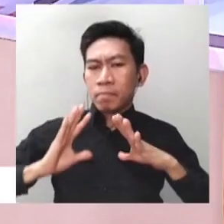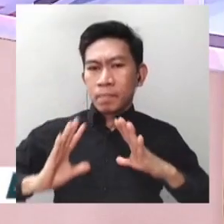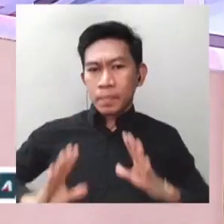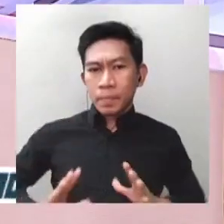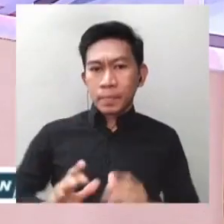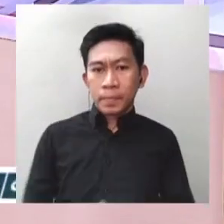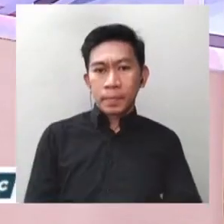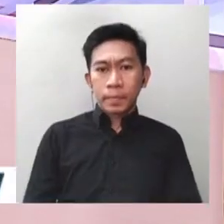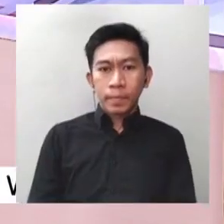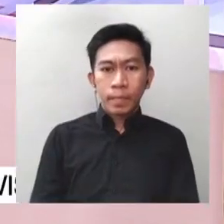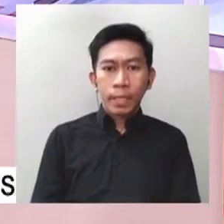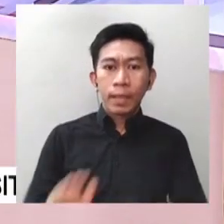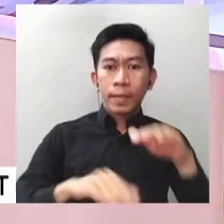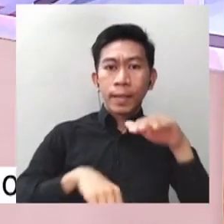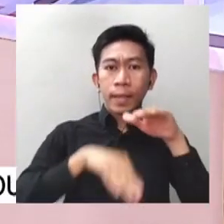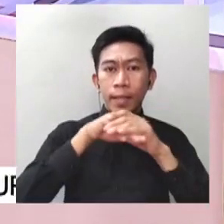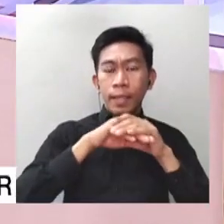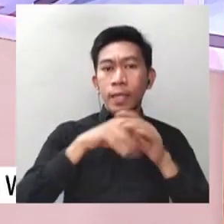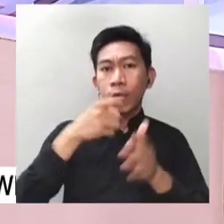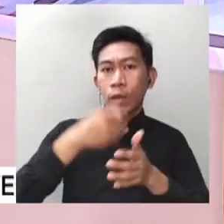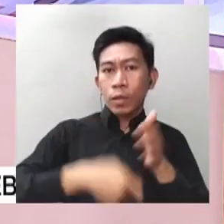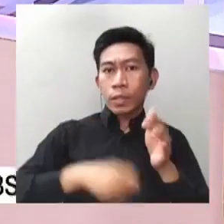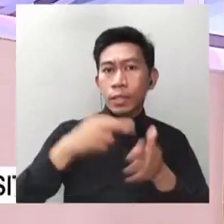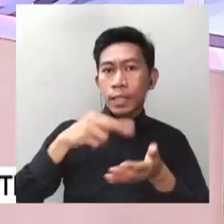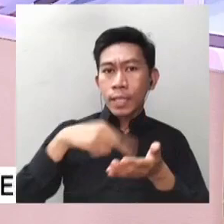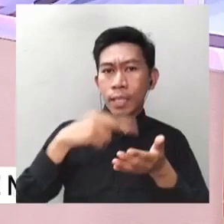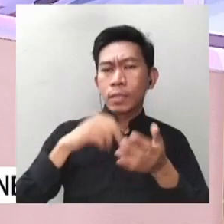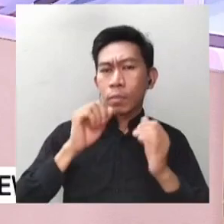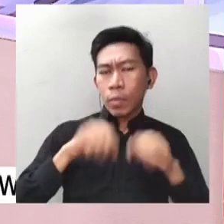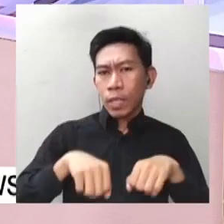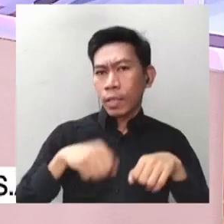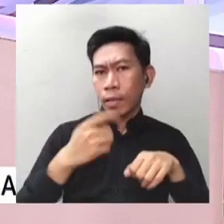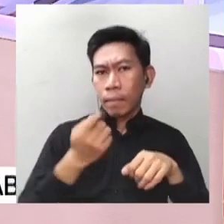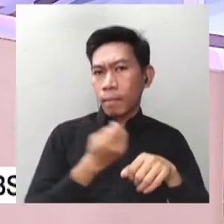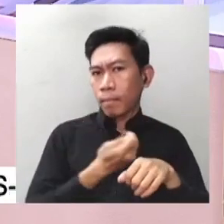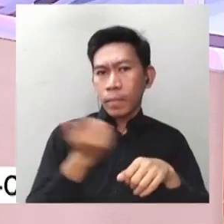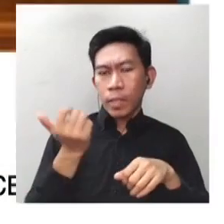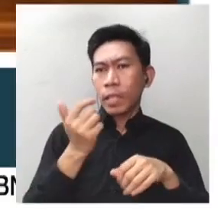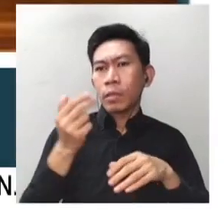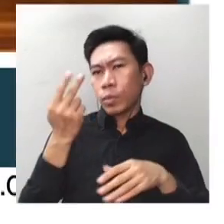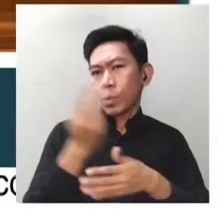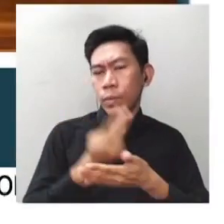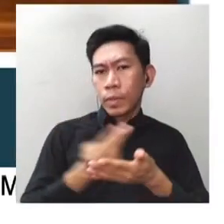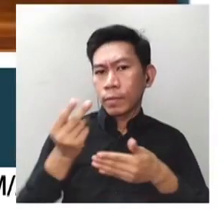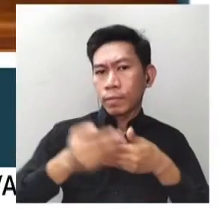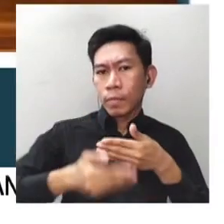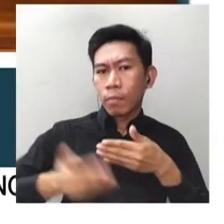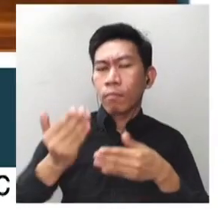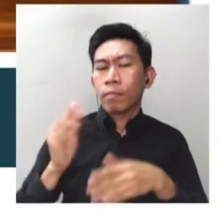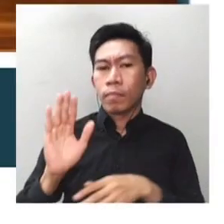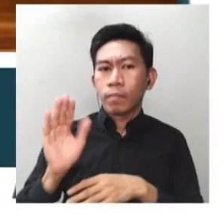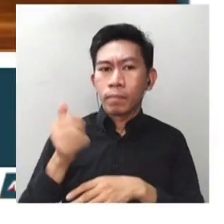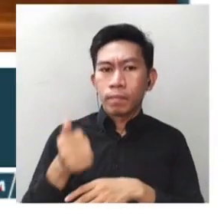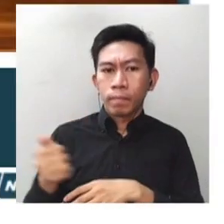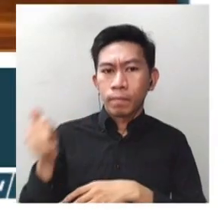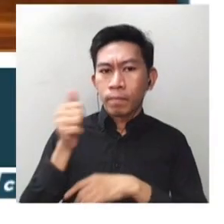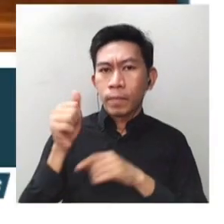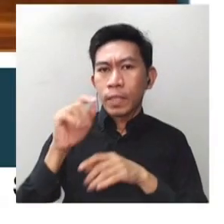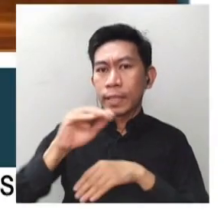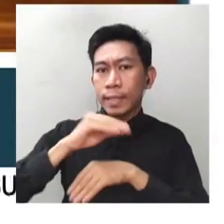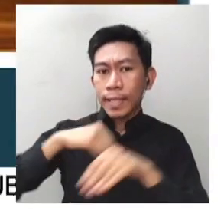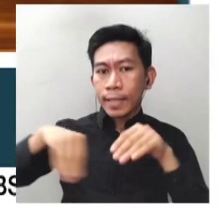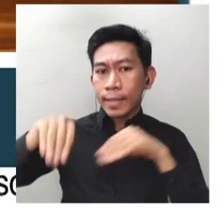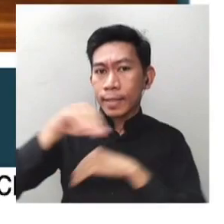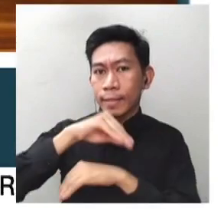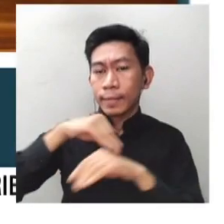price cap on rice might be lifted in the next 2 weeks. That's according to Philippine Trade Secretary Alfredo Pascual. Now, he says the government is